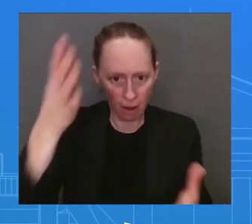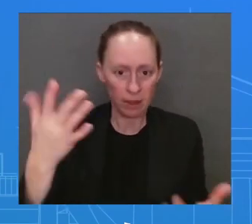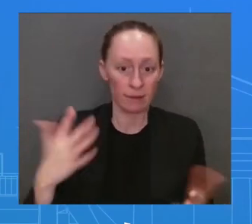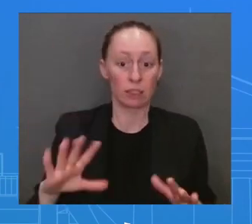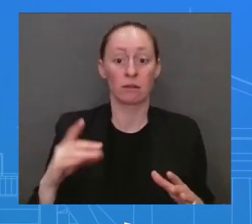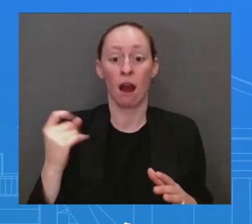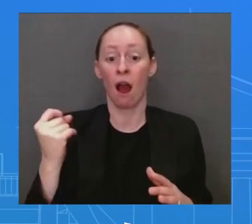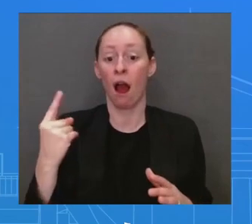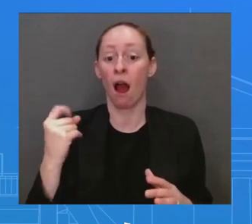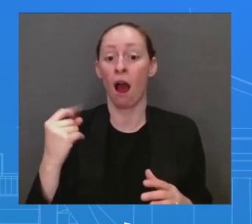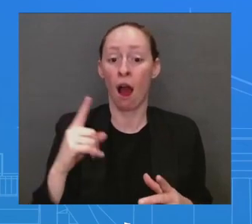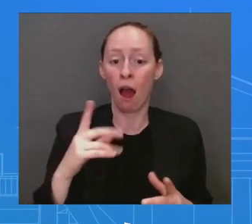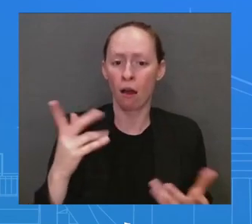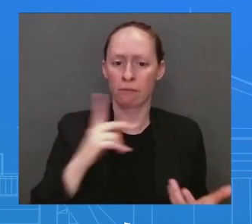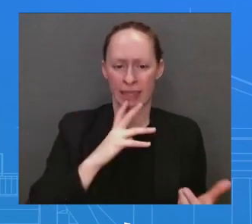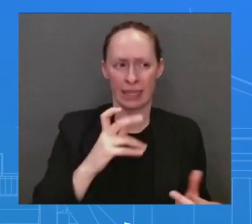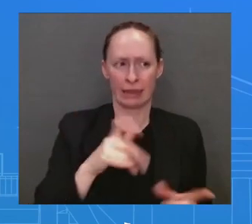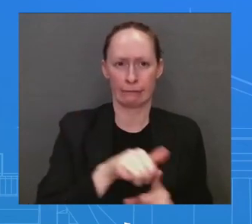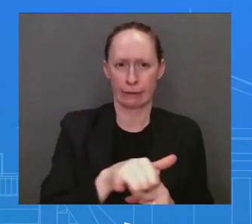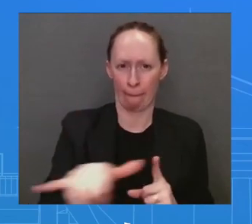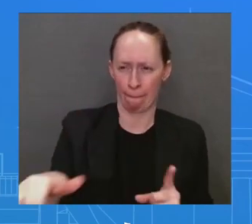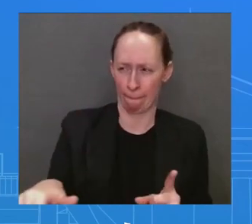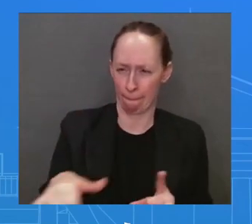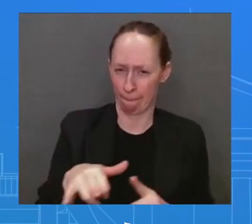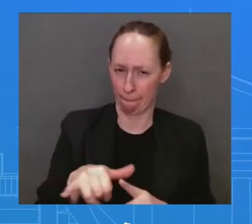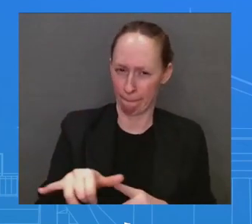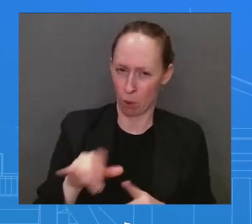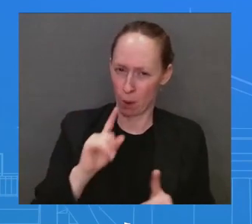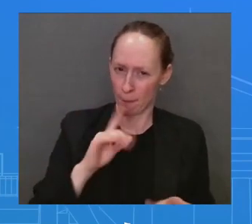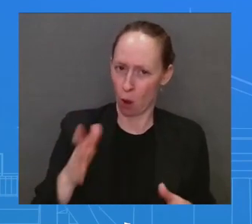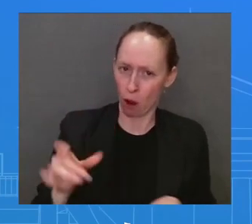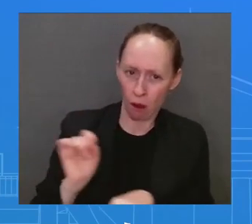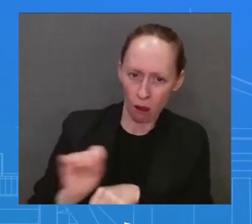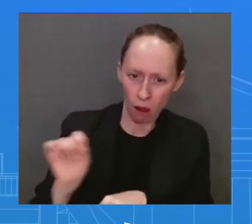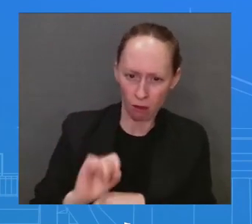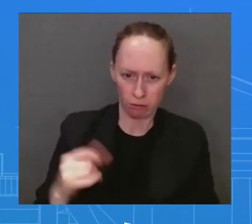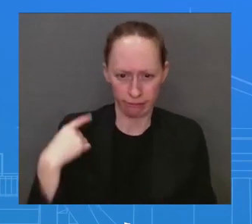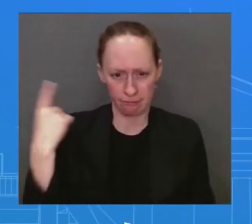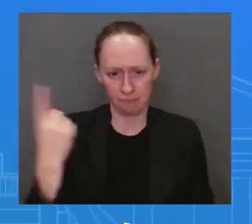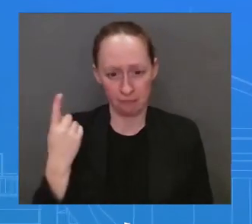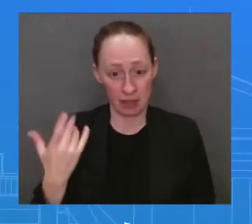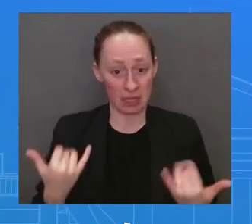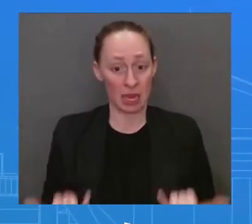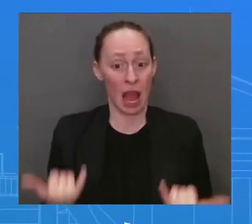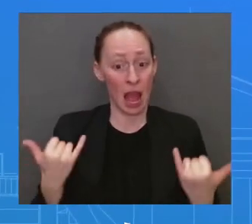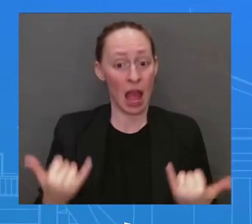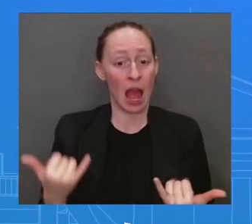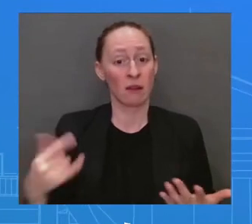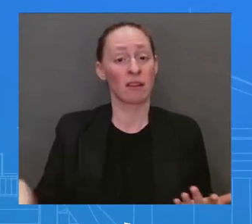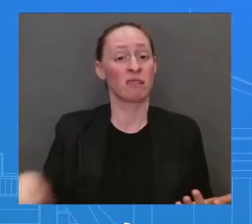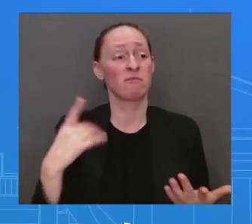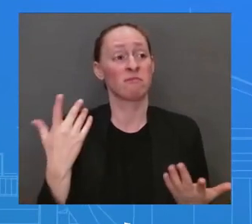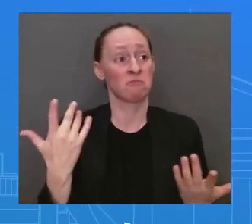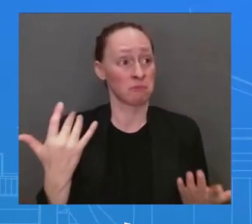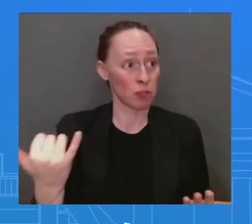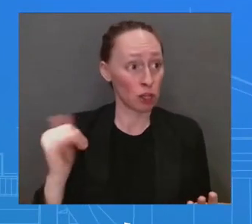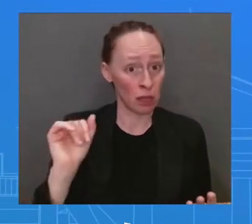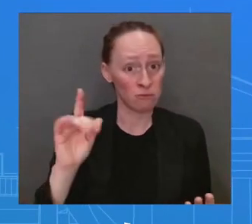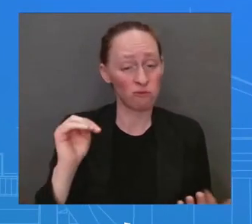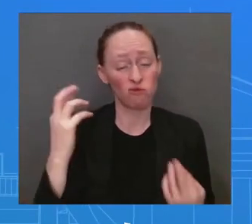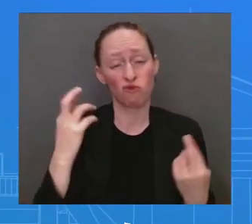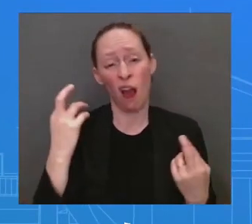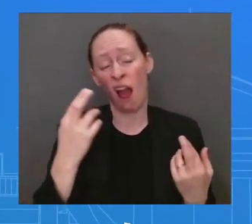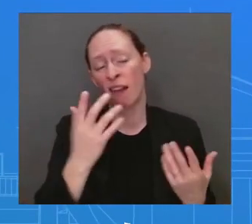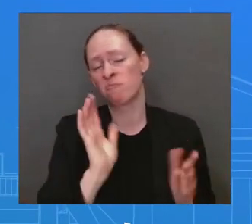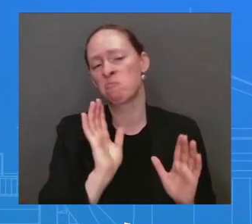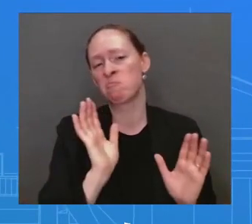of heart in this administration's efforts to free Julian Assange? I won't be able to talk about extradition matters, Brian, and